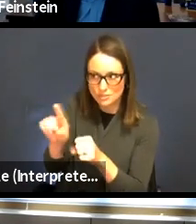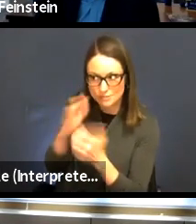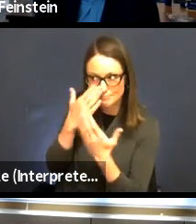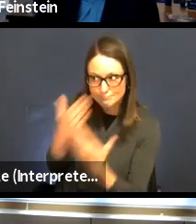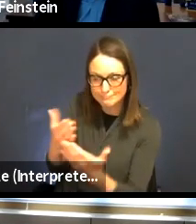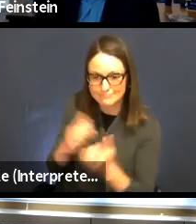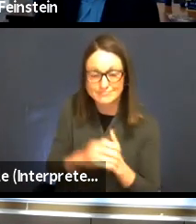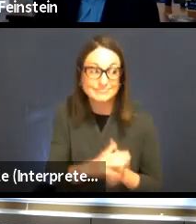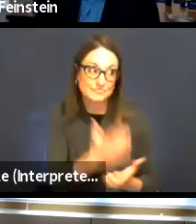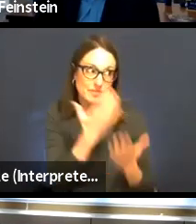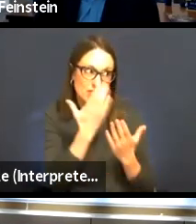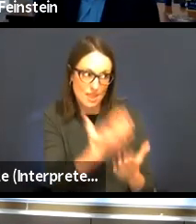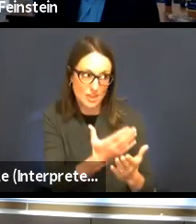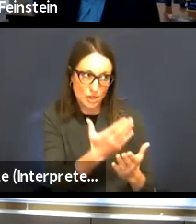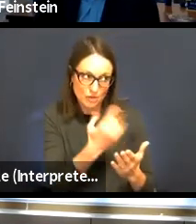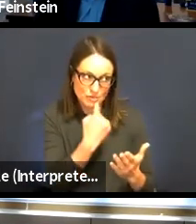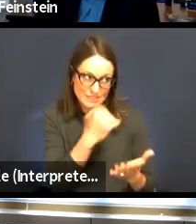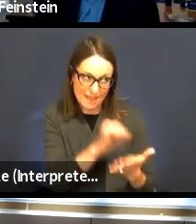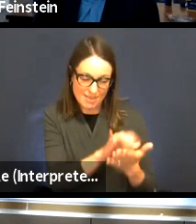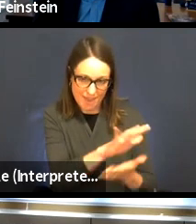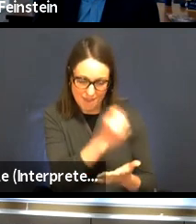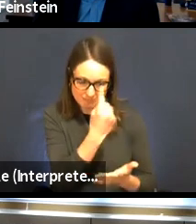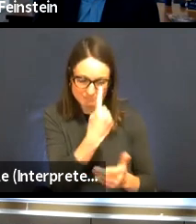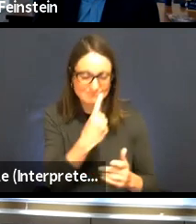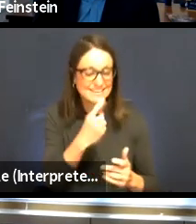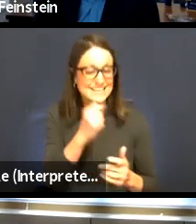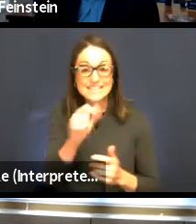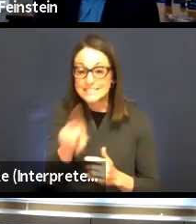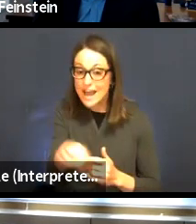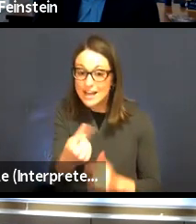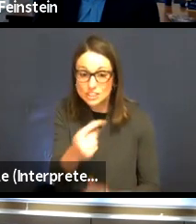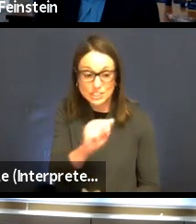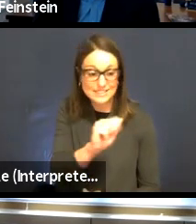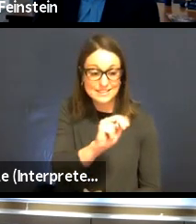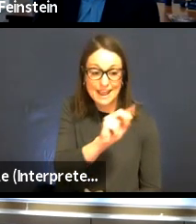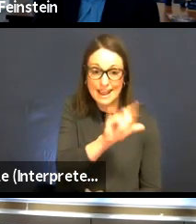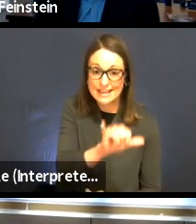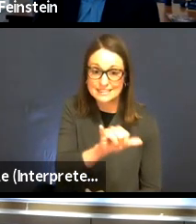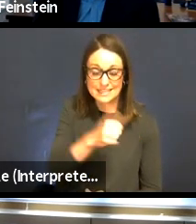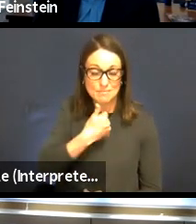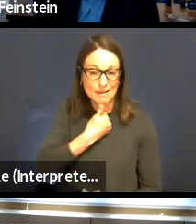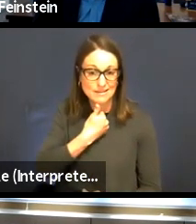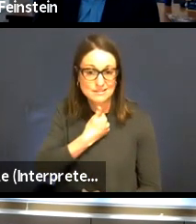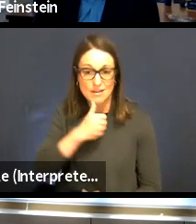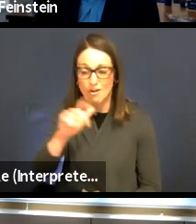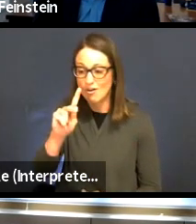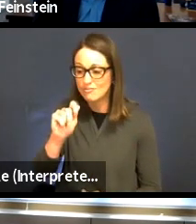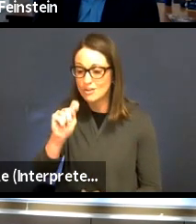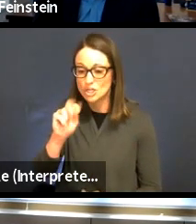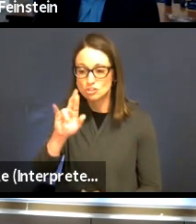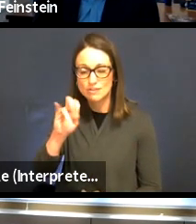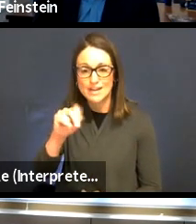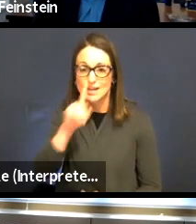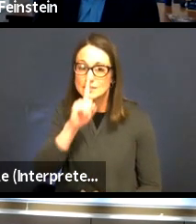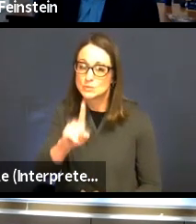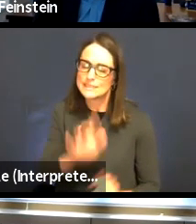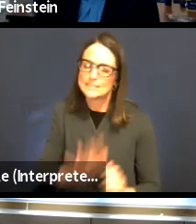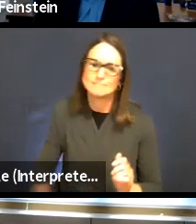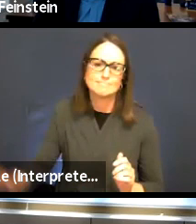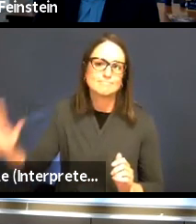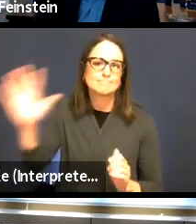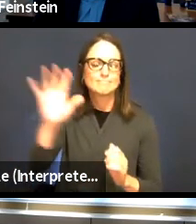Thanks for saying that. And it's not just Andy and myself and Katrina, it's really the entire campus community who's stepped up